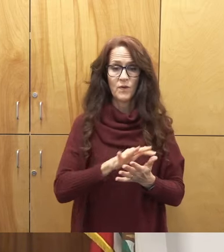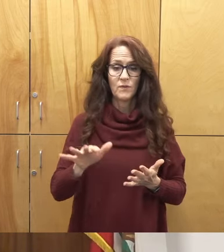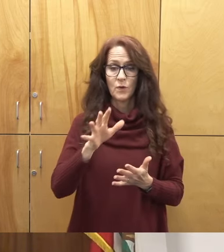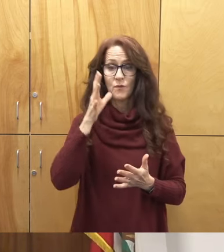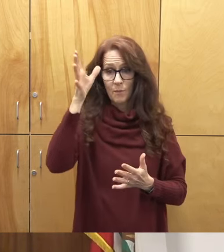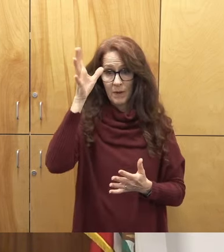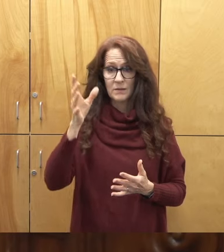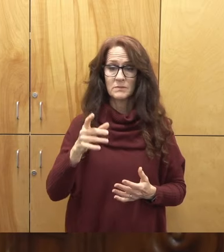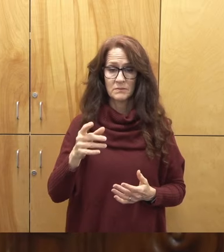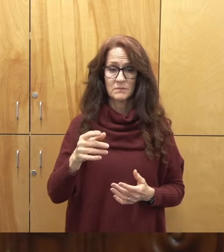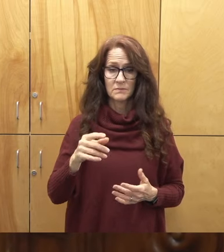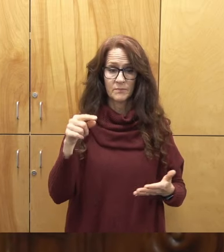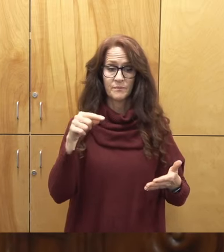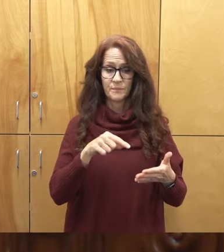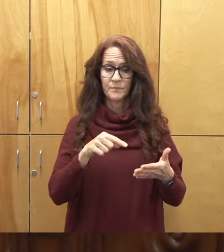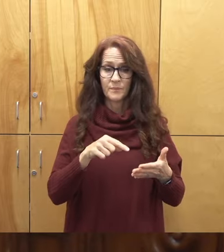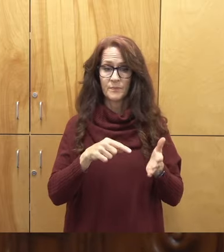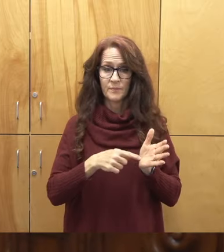be